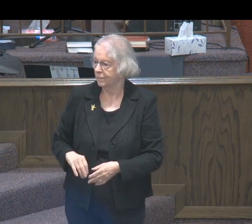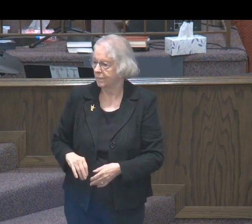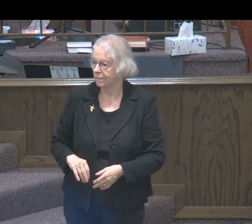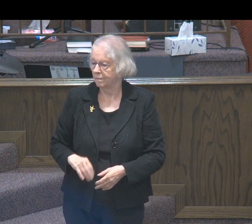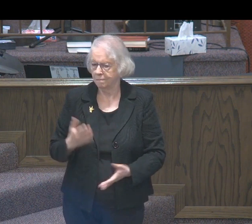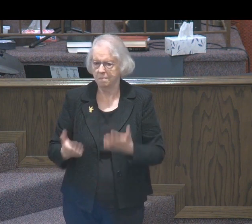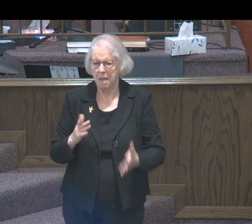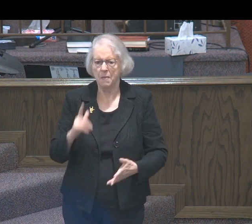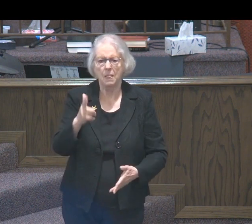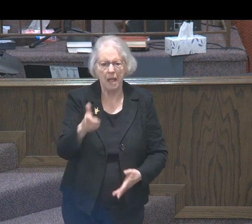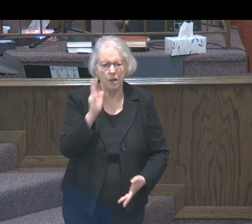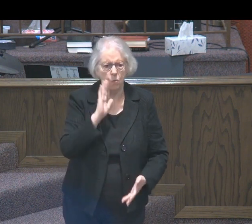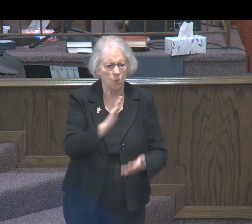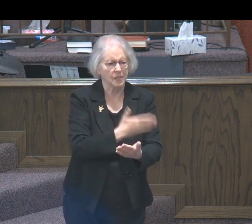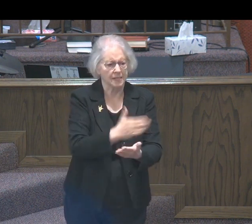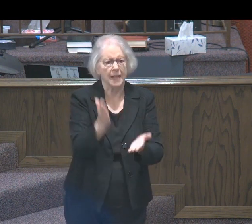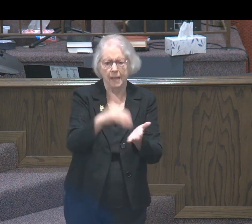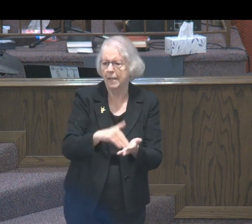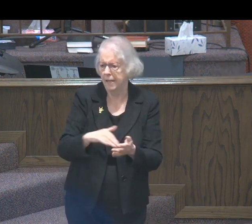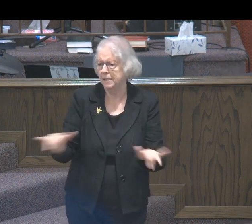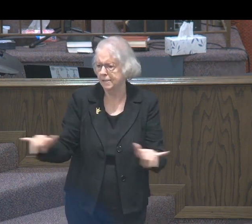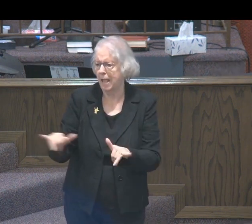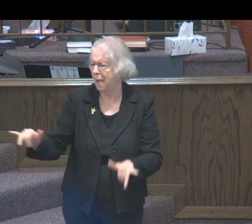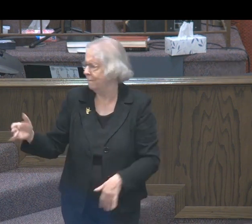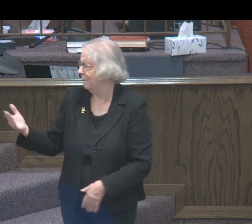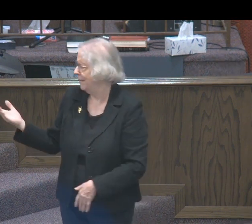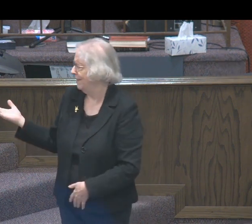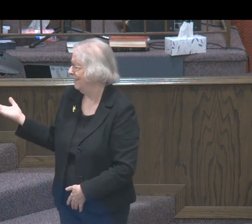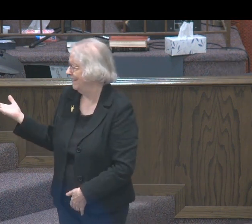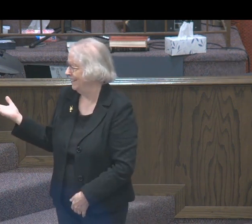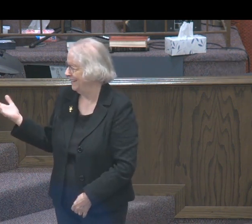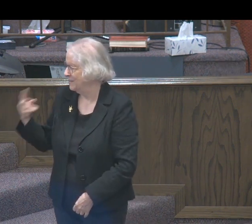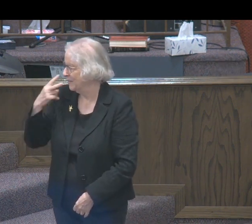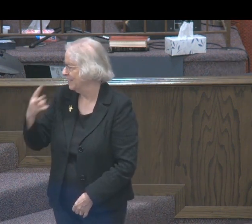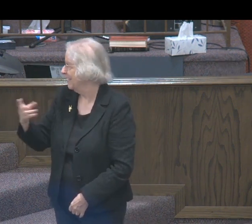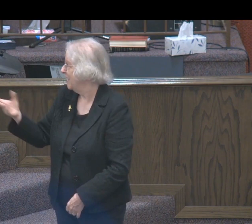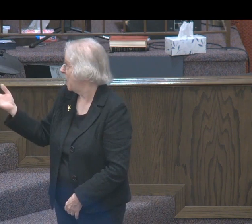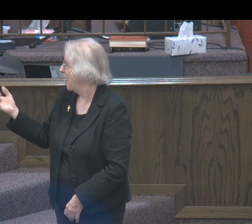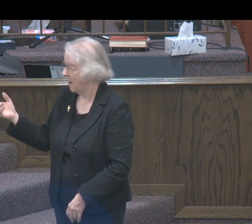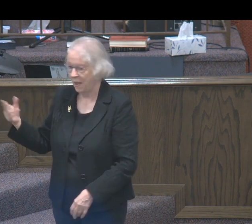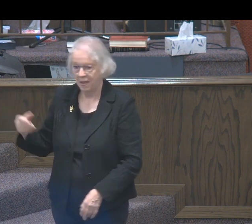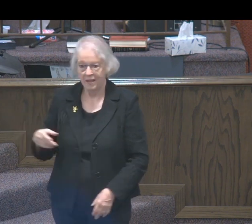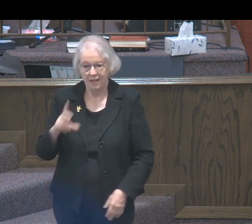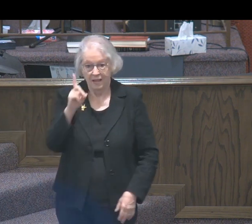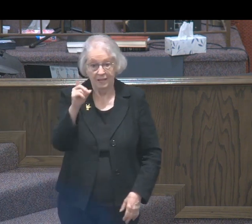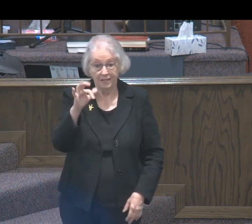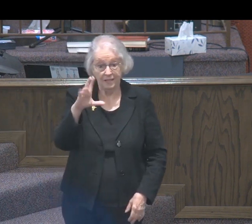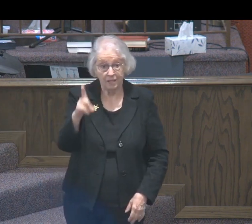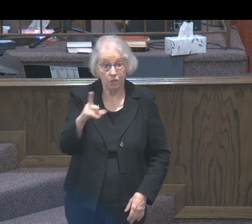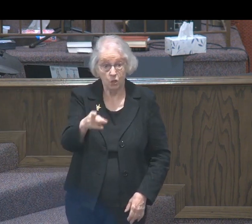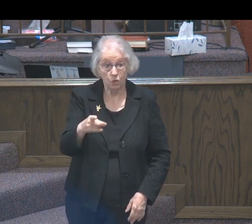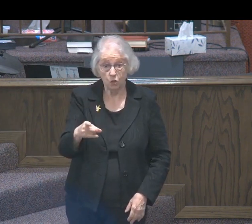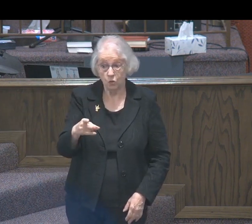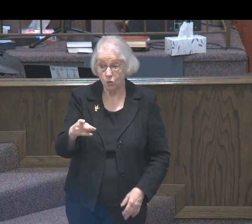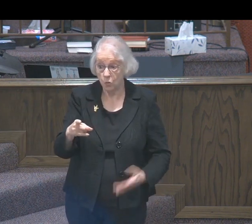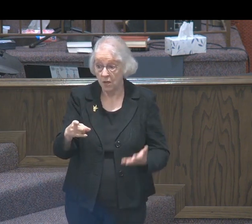We might, here in a minute. We just never know. Did you hear